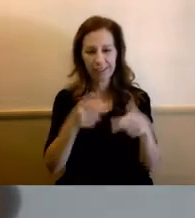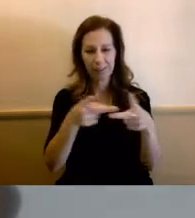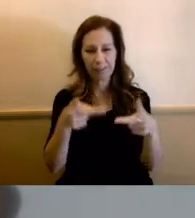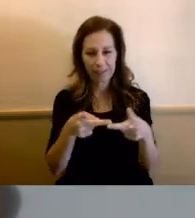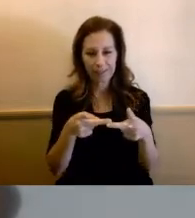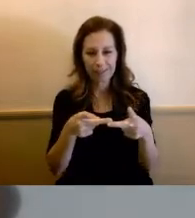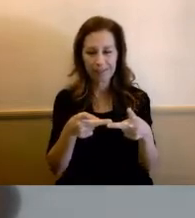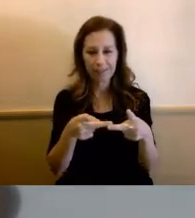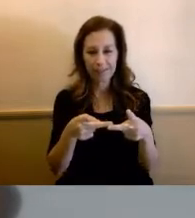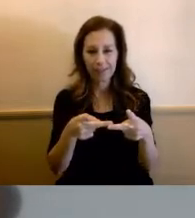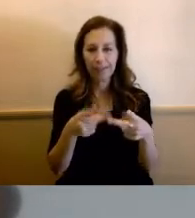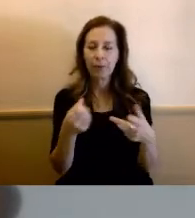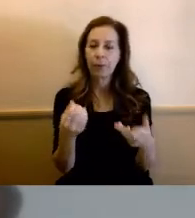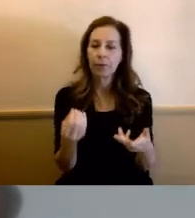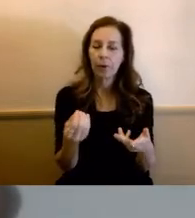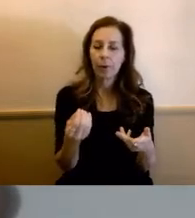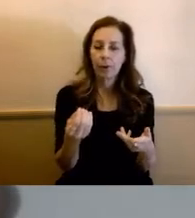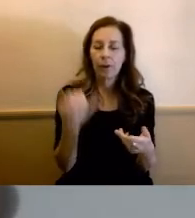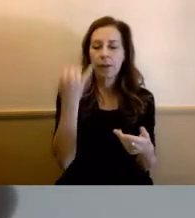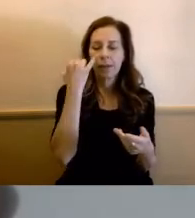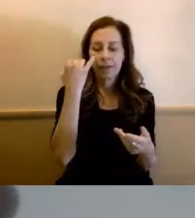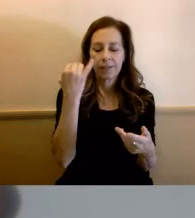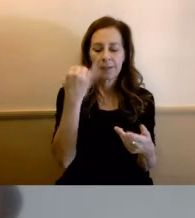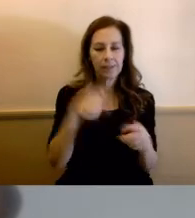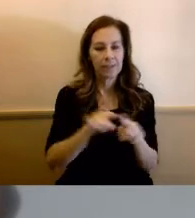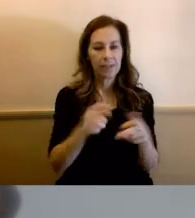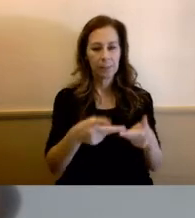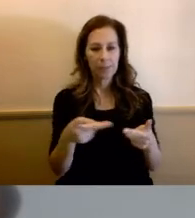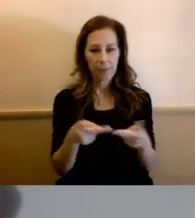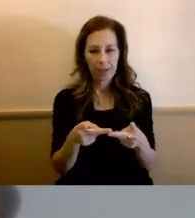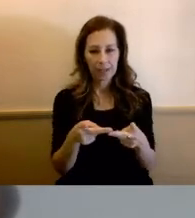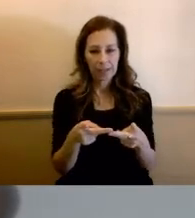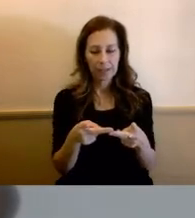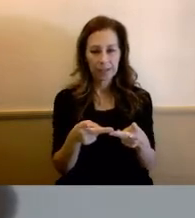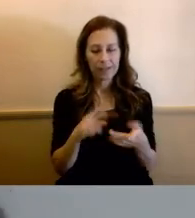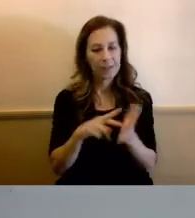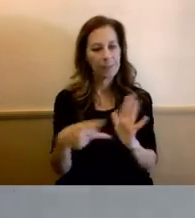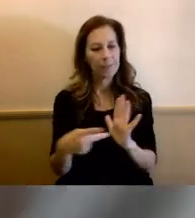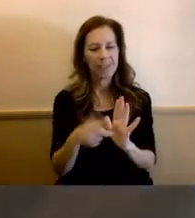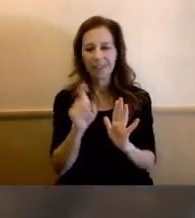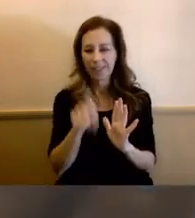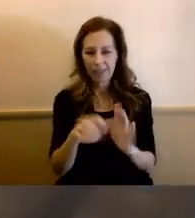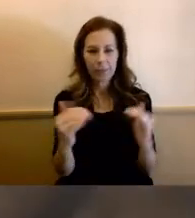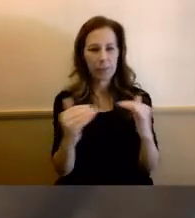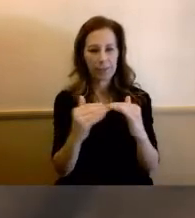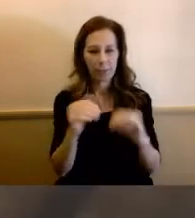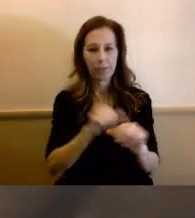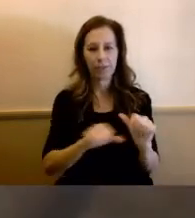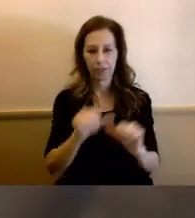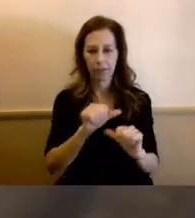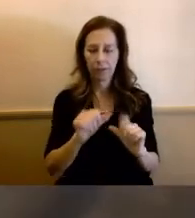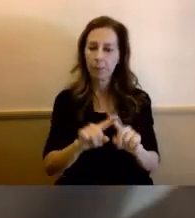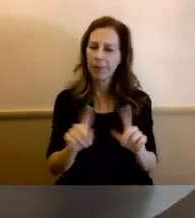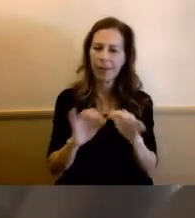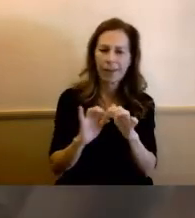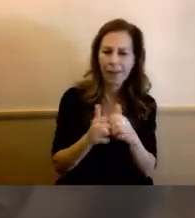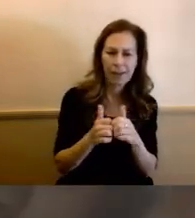So if they land in the same spot, they must equal each other. But how do they equal each